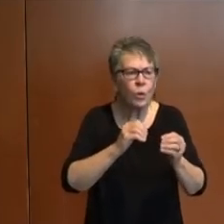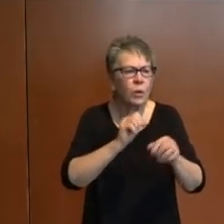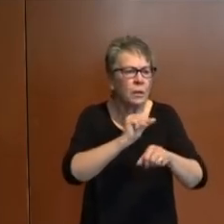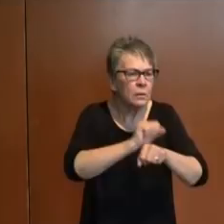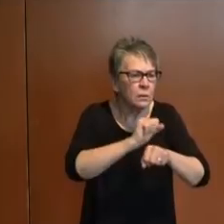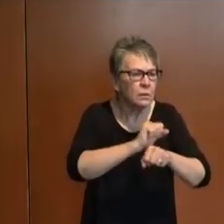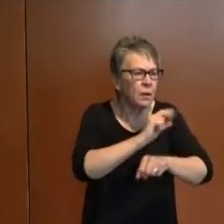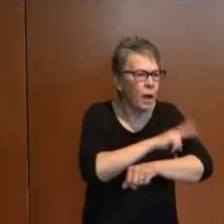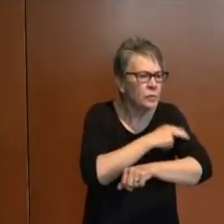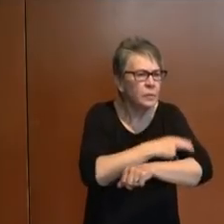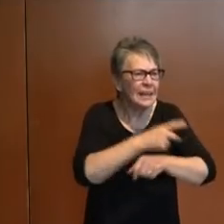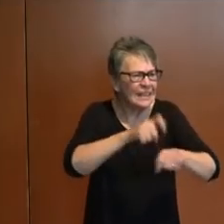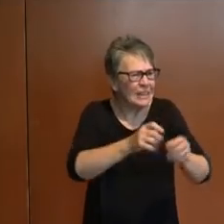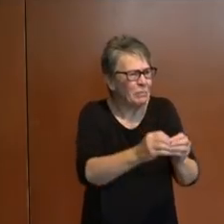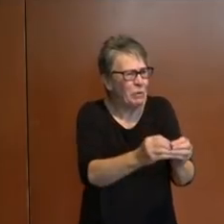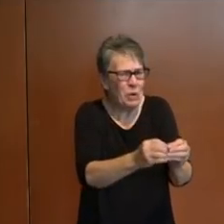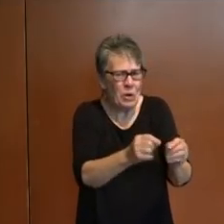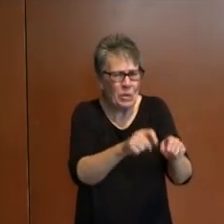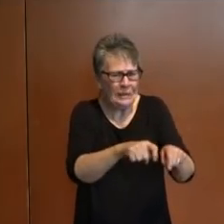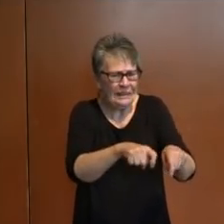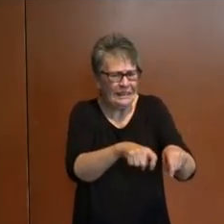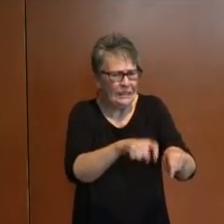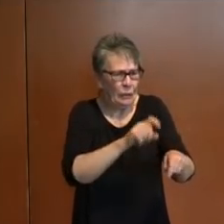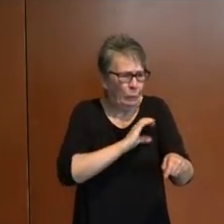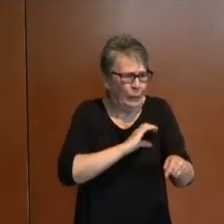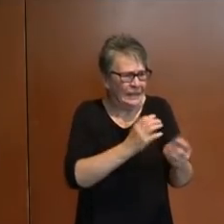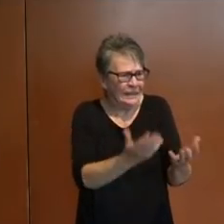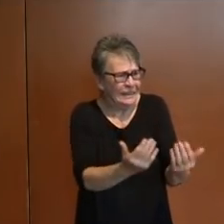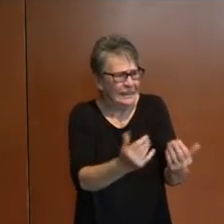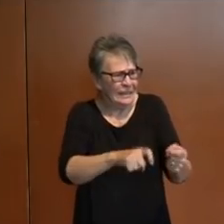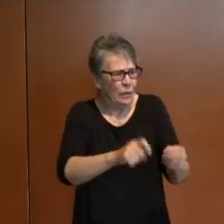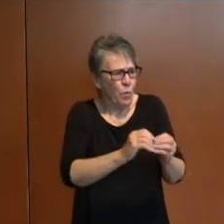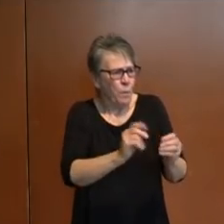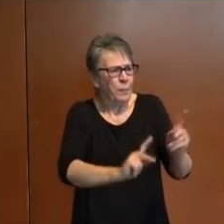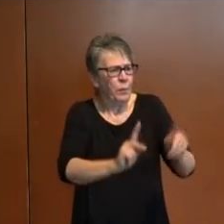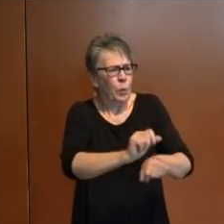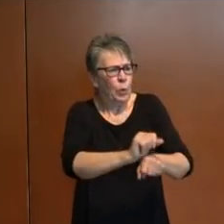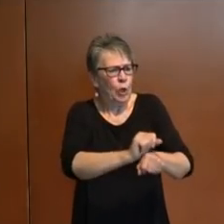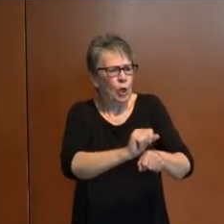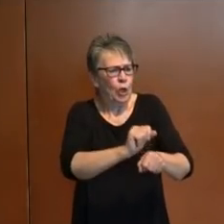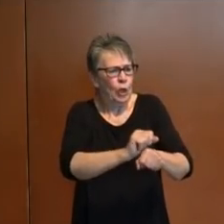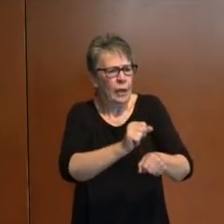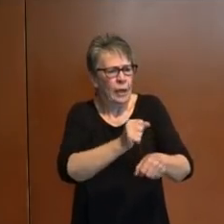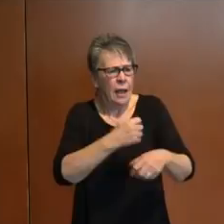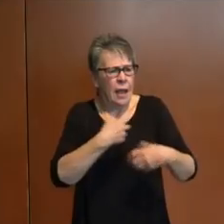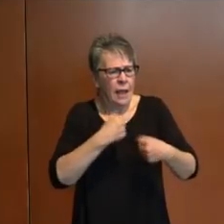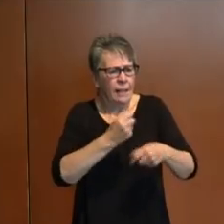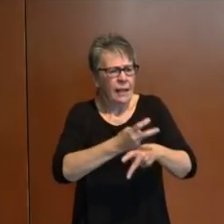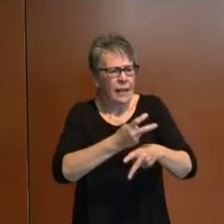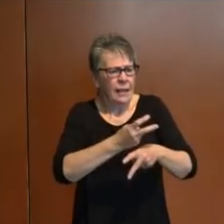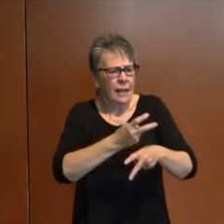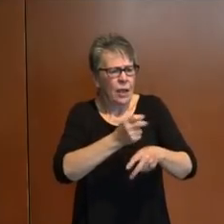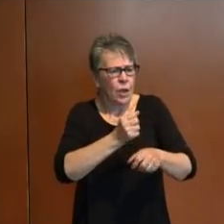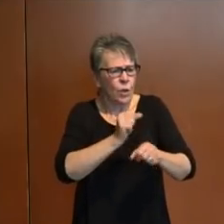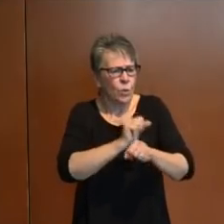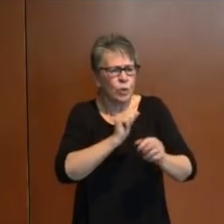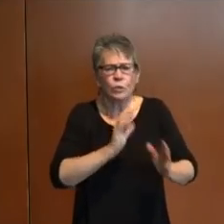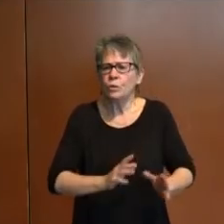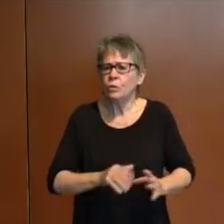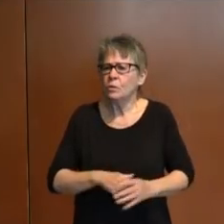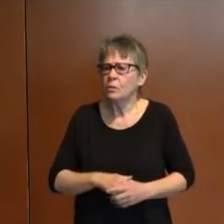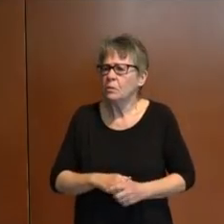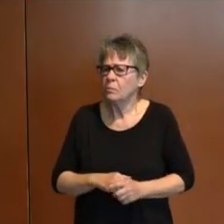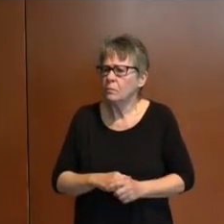At a certain point, a preview of this, we're going to have a fork in the road. I think Pat was referring to that, between the value of